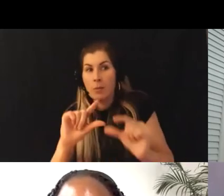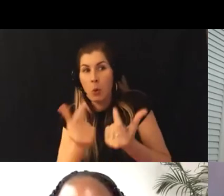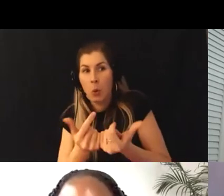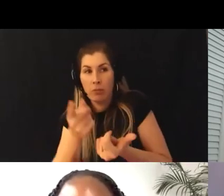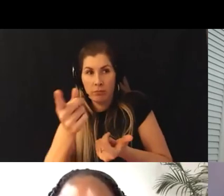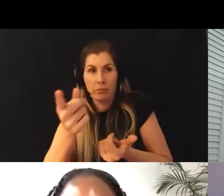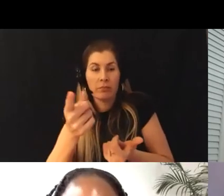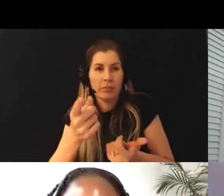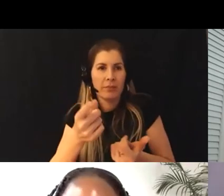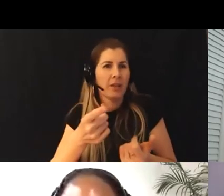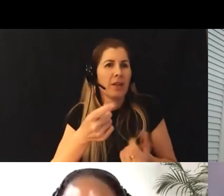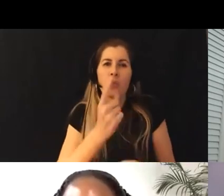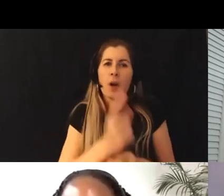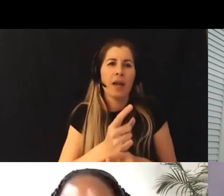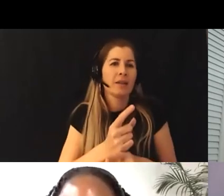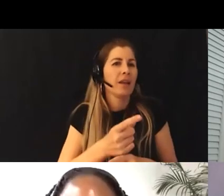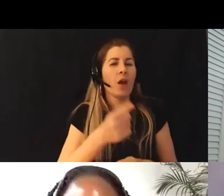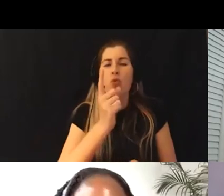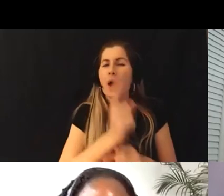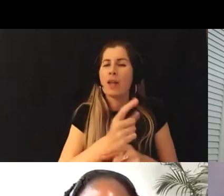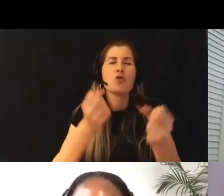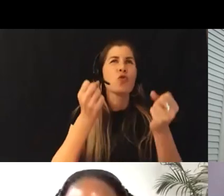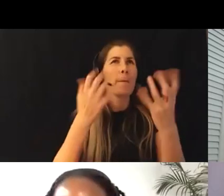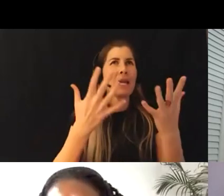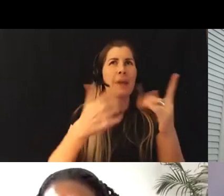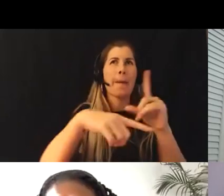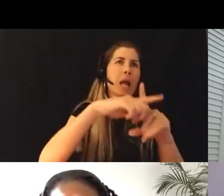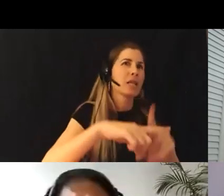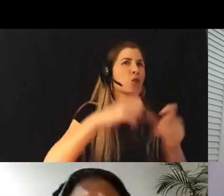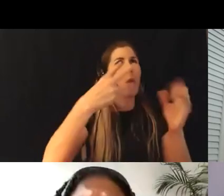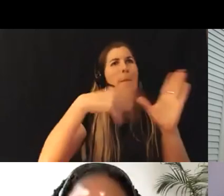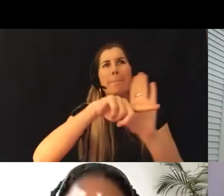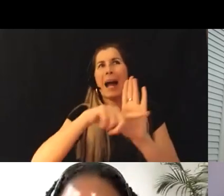I there's think there's so many space. Huge pluses, huge minuses, huge.